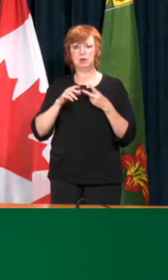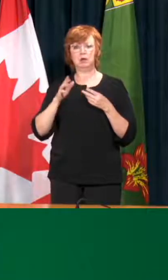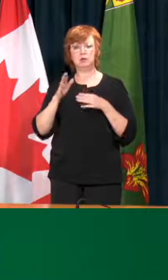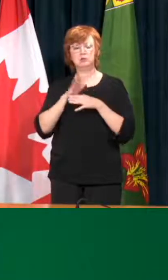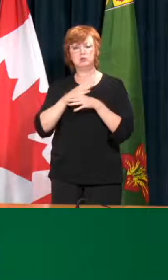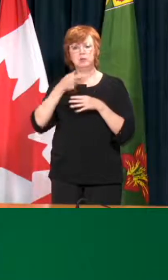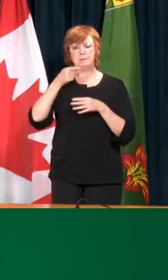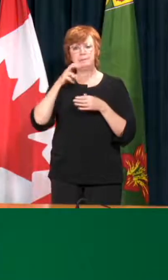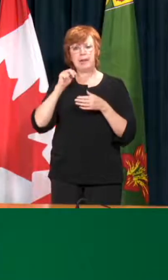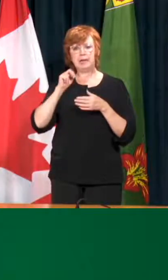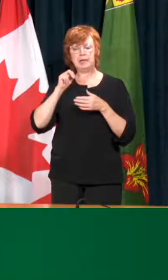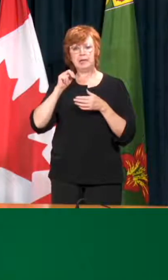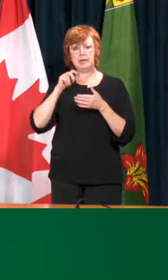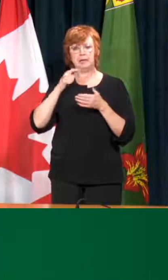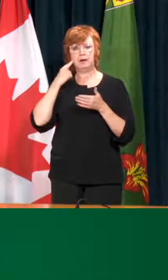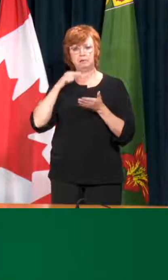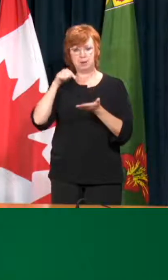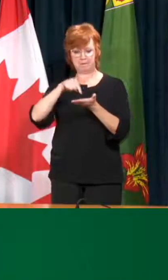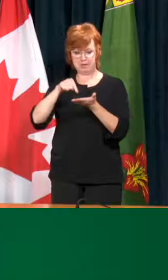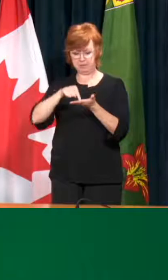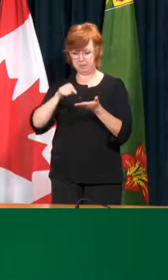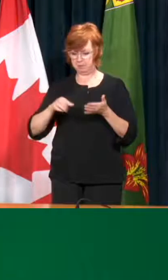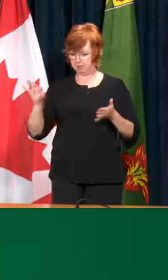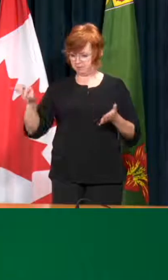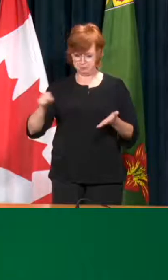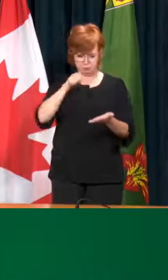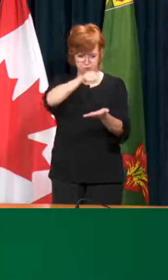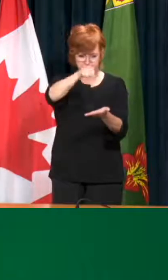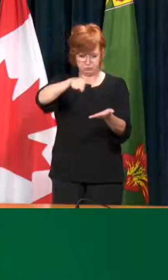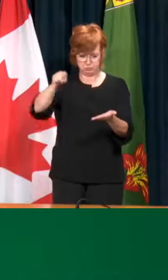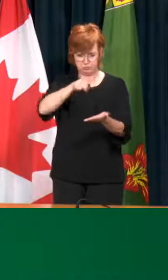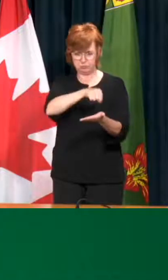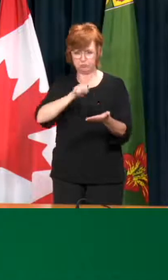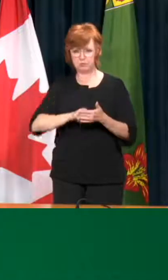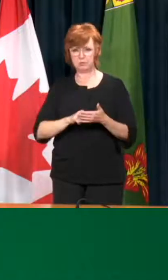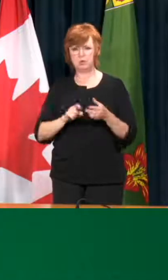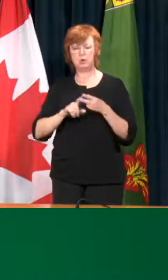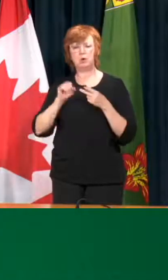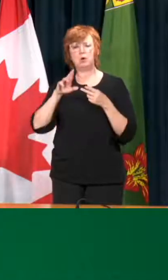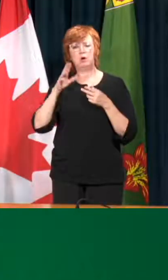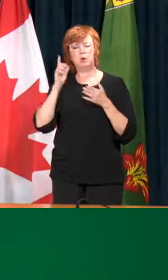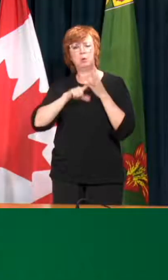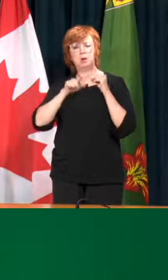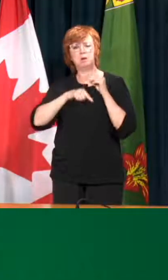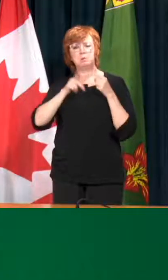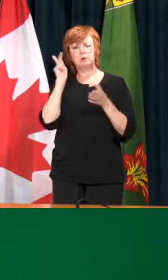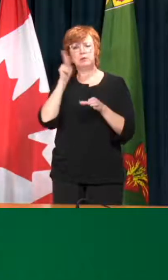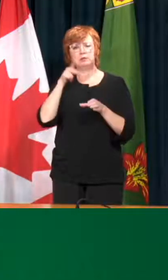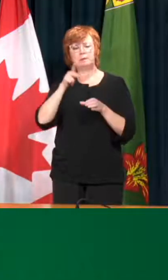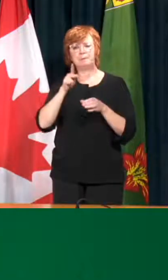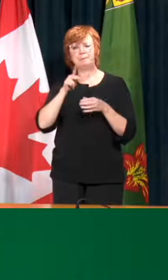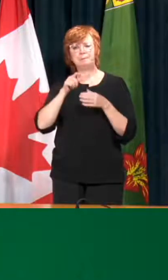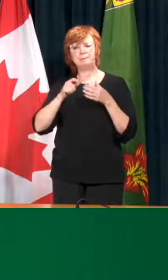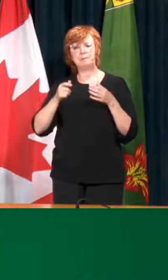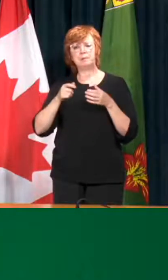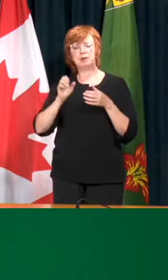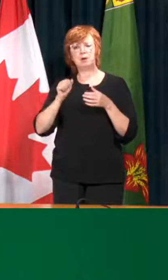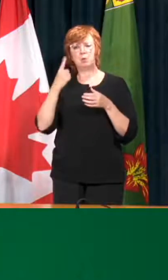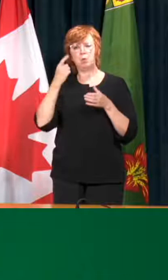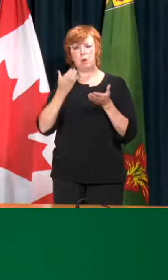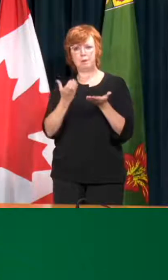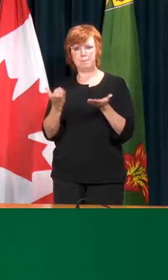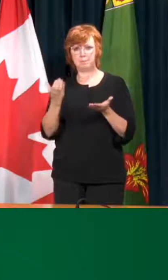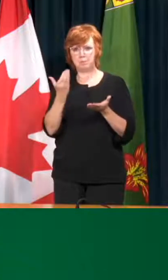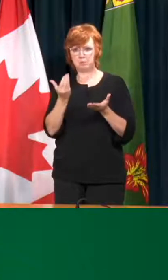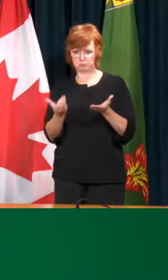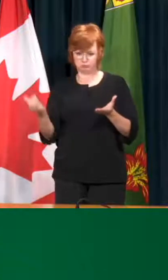want everyone picking the same bottle to put ketchup and mustard. So those are small things that we need to pay attention to. But then, if